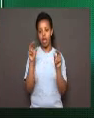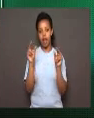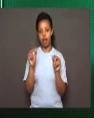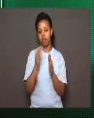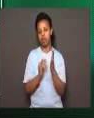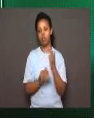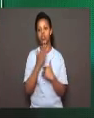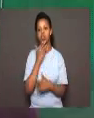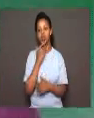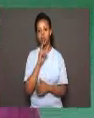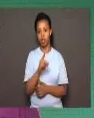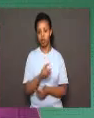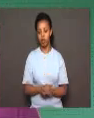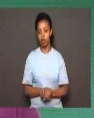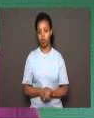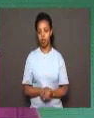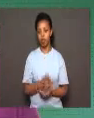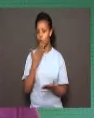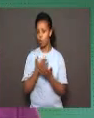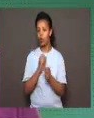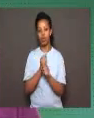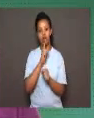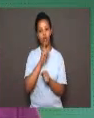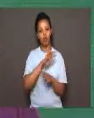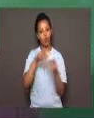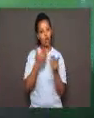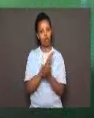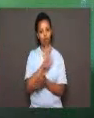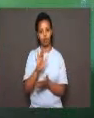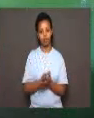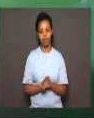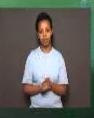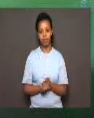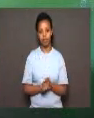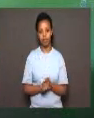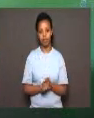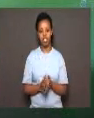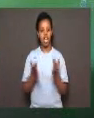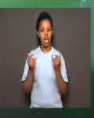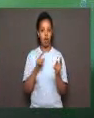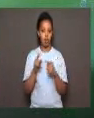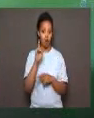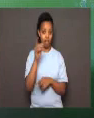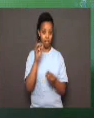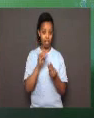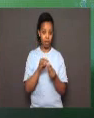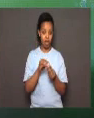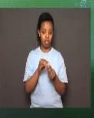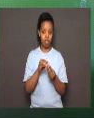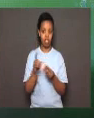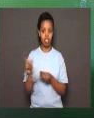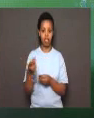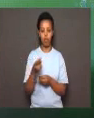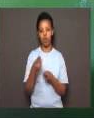reducing sugar. Great work, everyone. We have time for one more